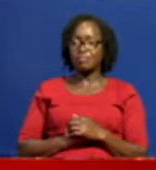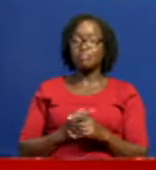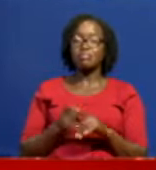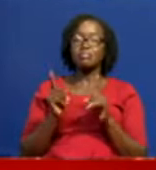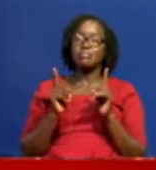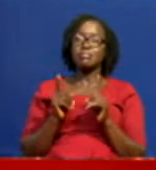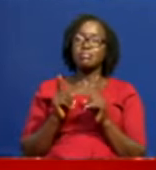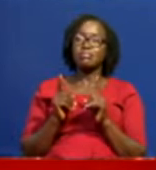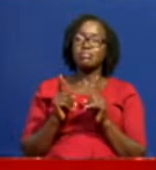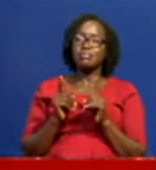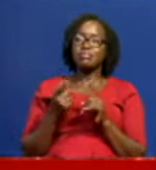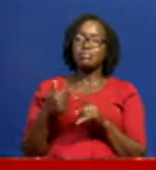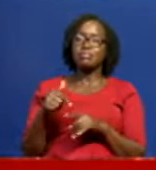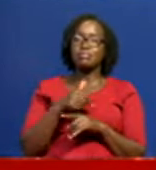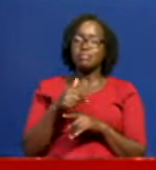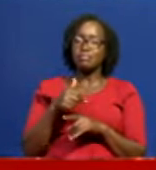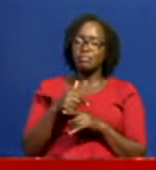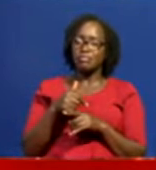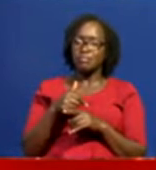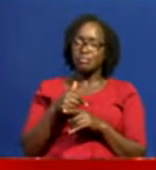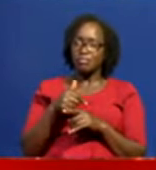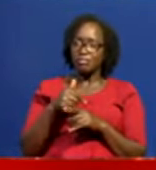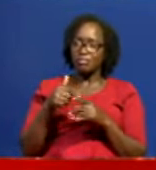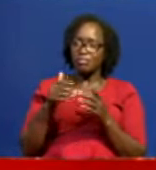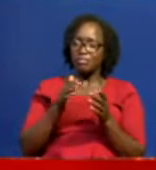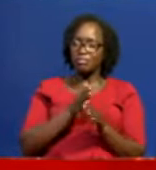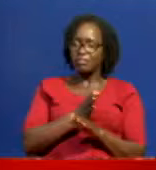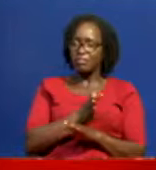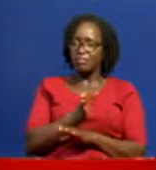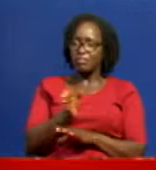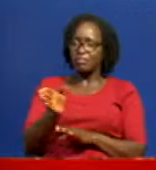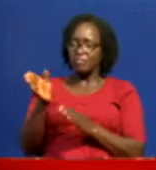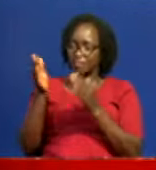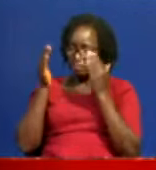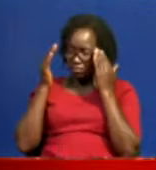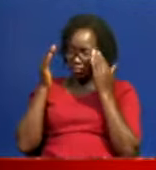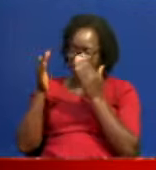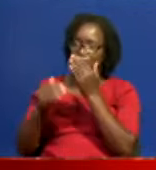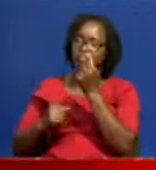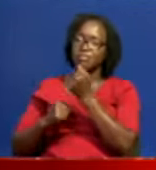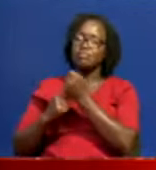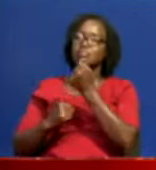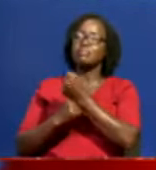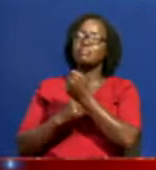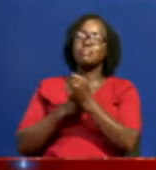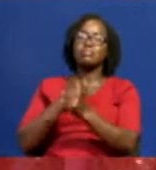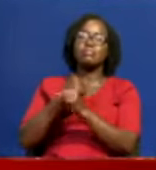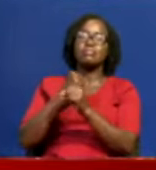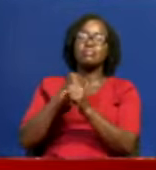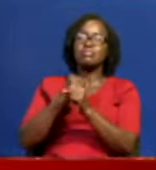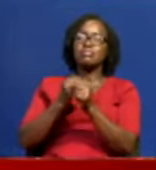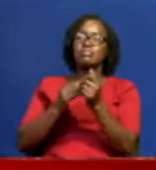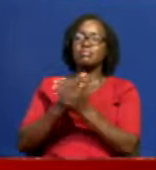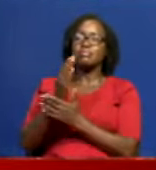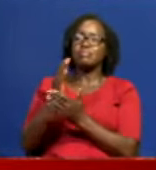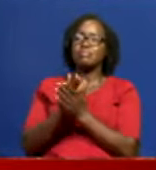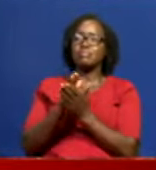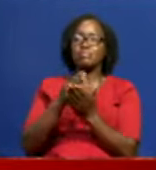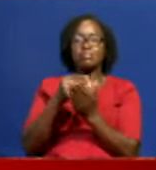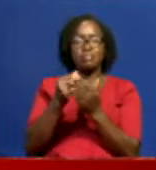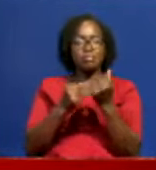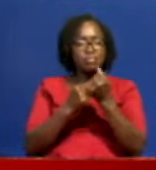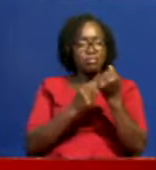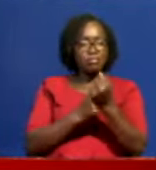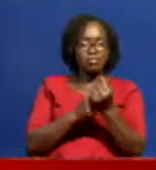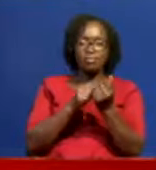Instead, we deliberately redirected our focus to support production through incentives in our